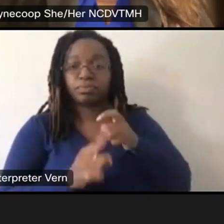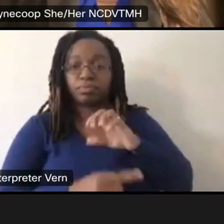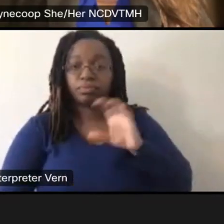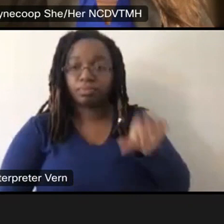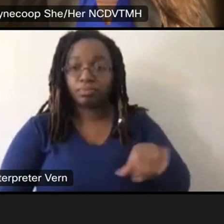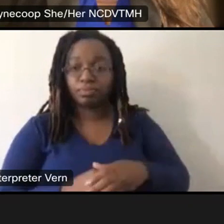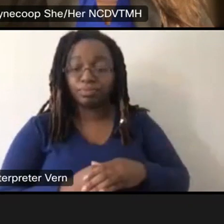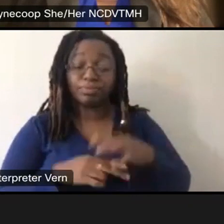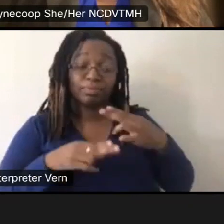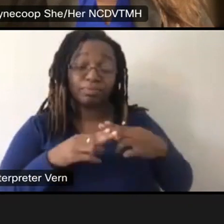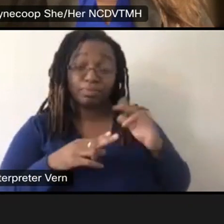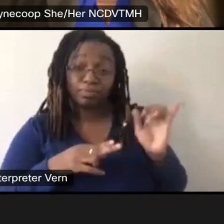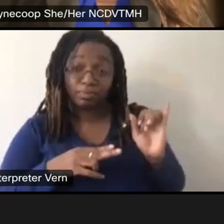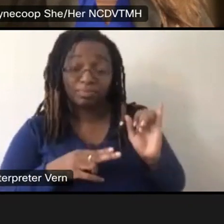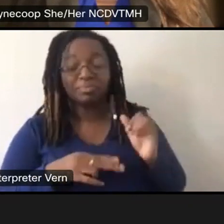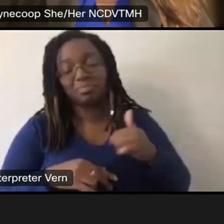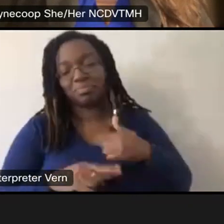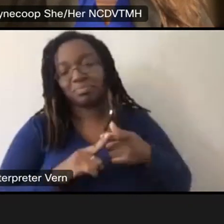coming to you from Chicago.